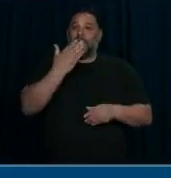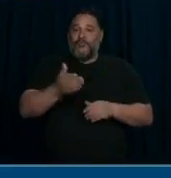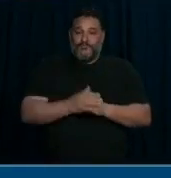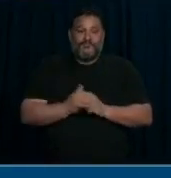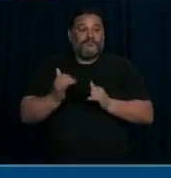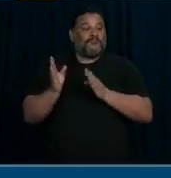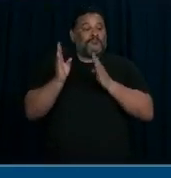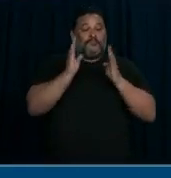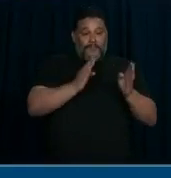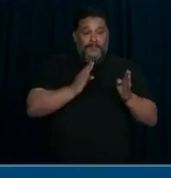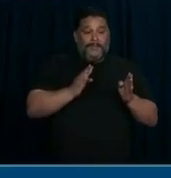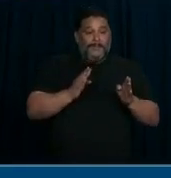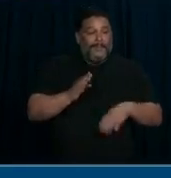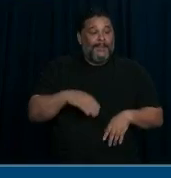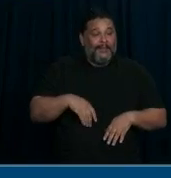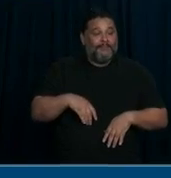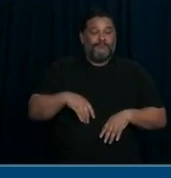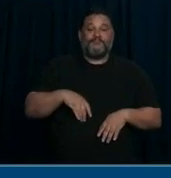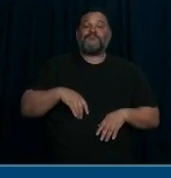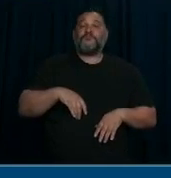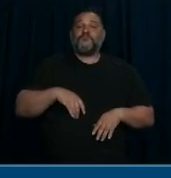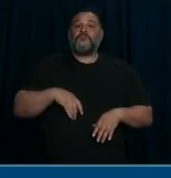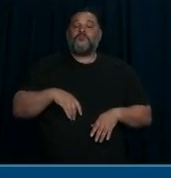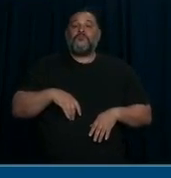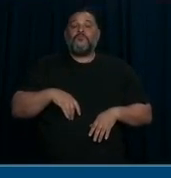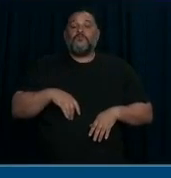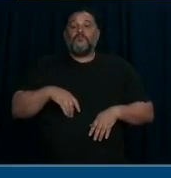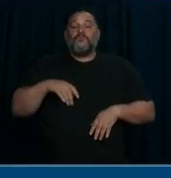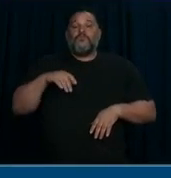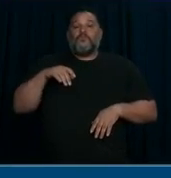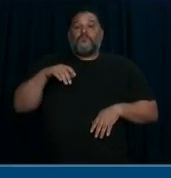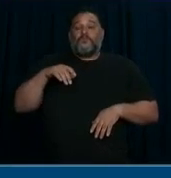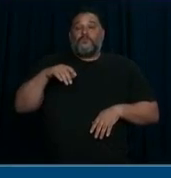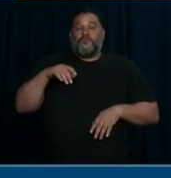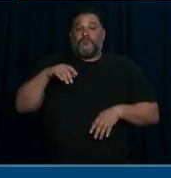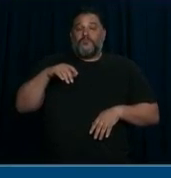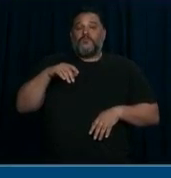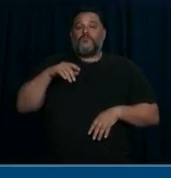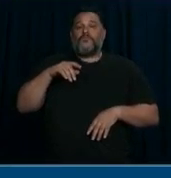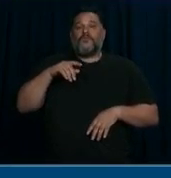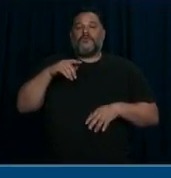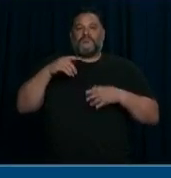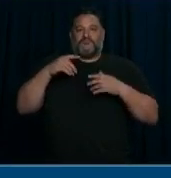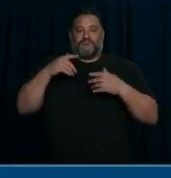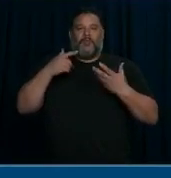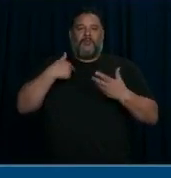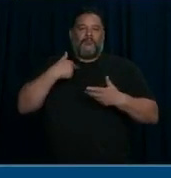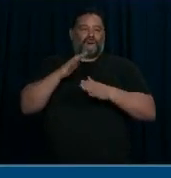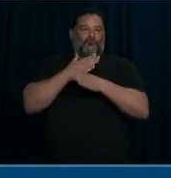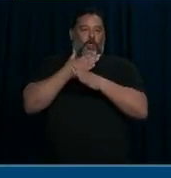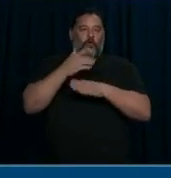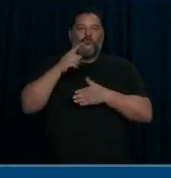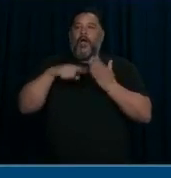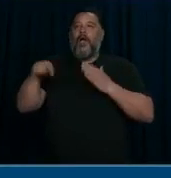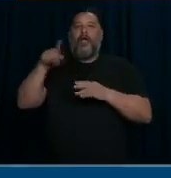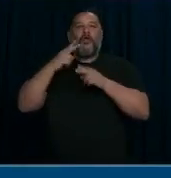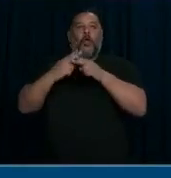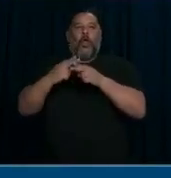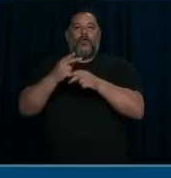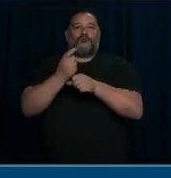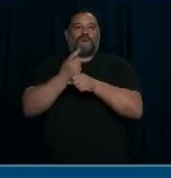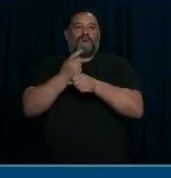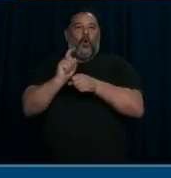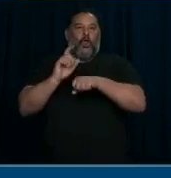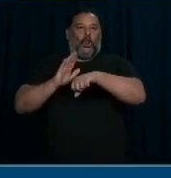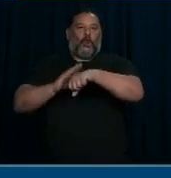minutes. Thank you so much. I'm going to share with you what some folks call a spoiler alert. Tonight you're going to